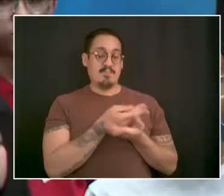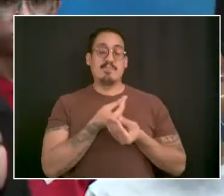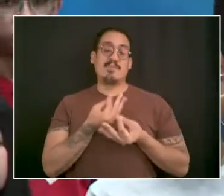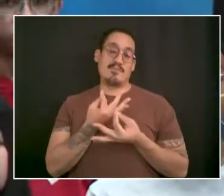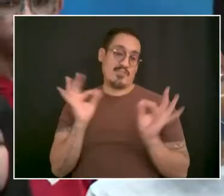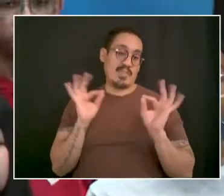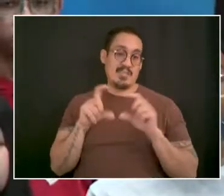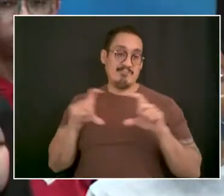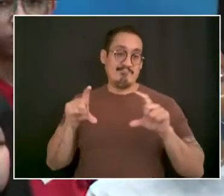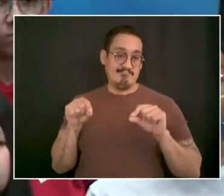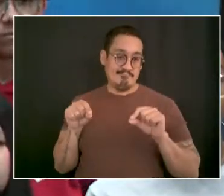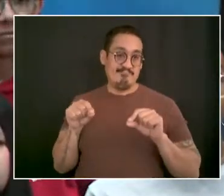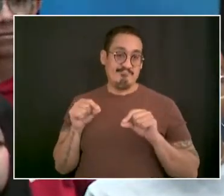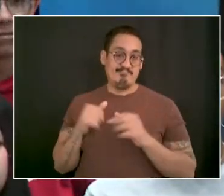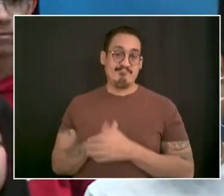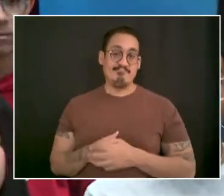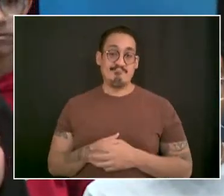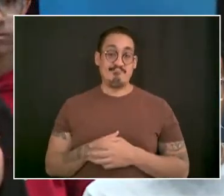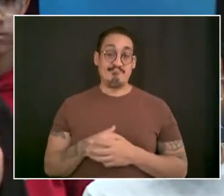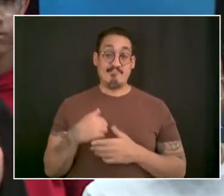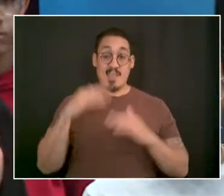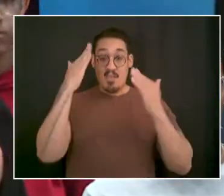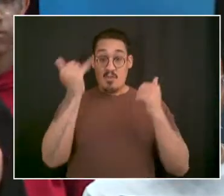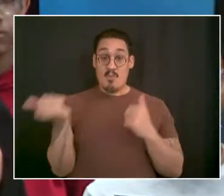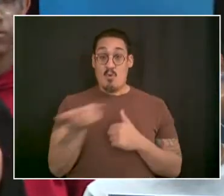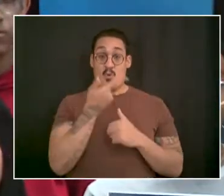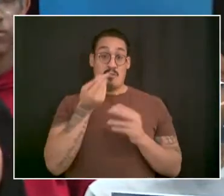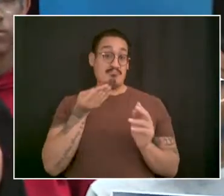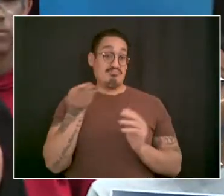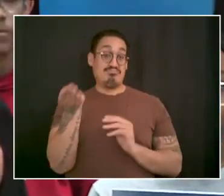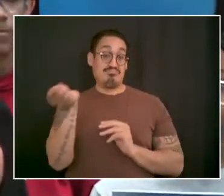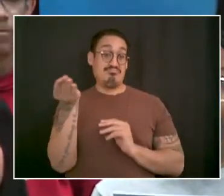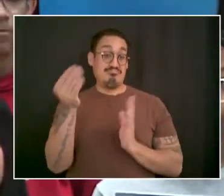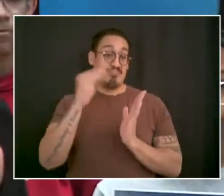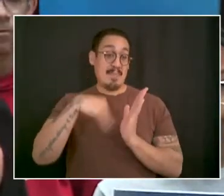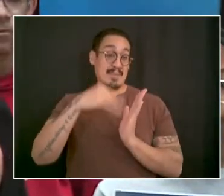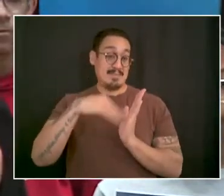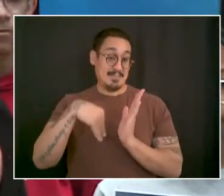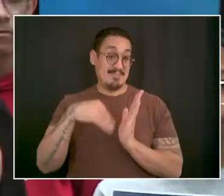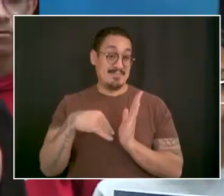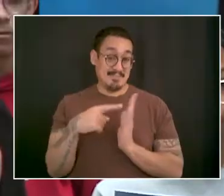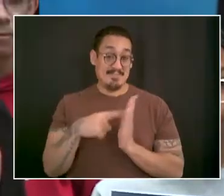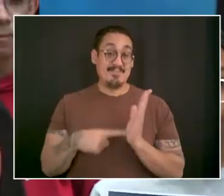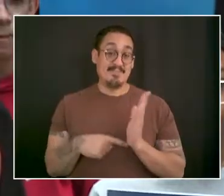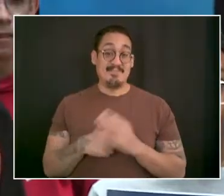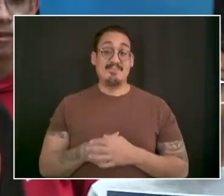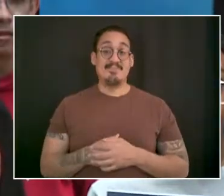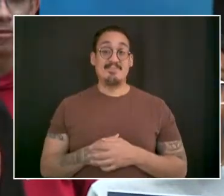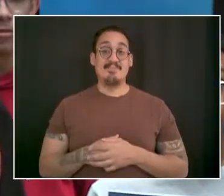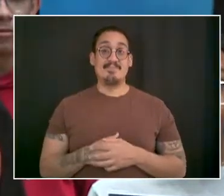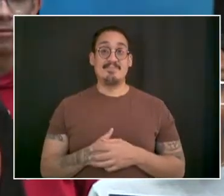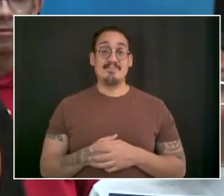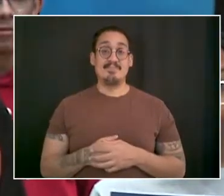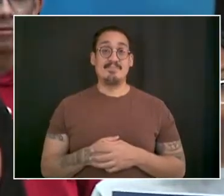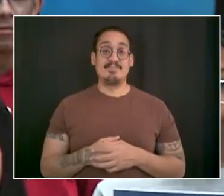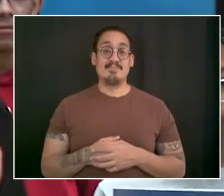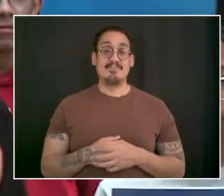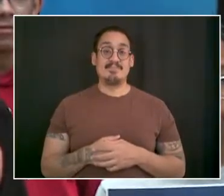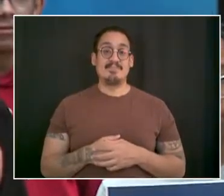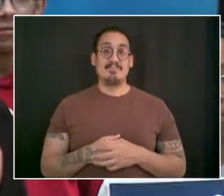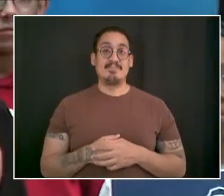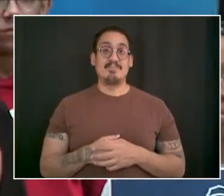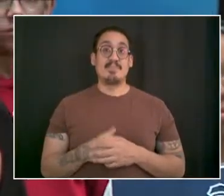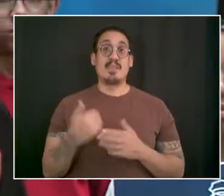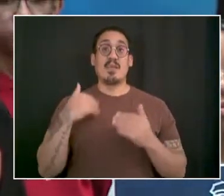I hope all of you have put in your application for the program this summer. New York City values our older neighbors as well as